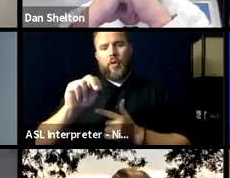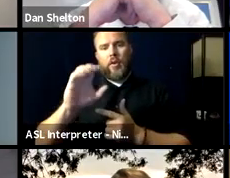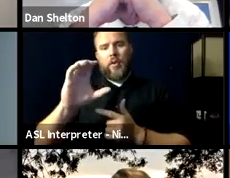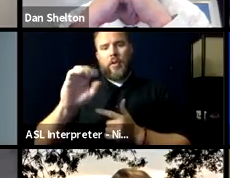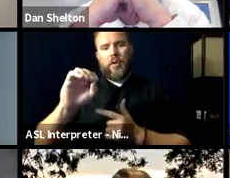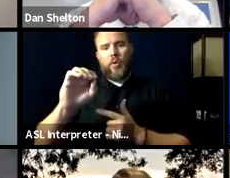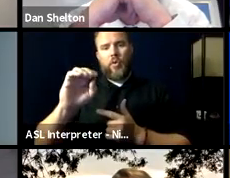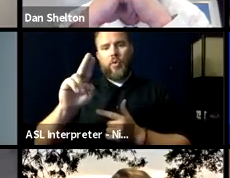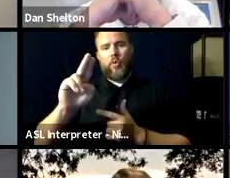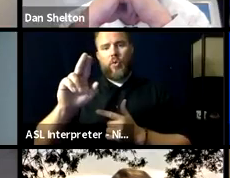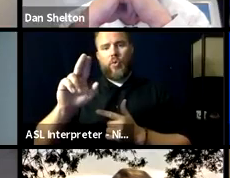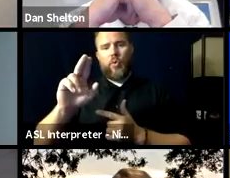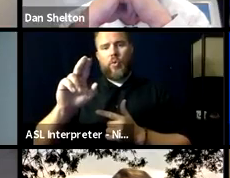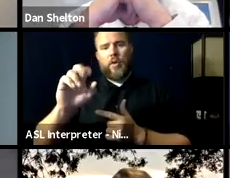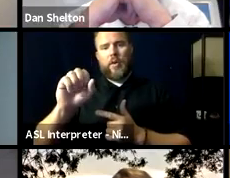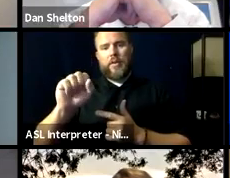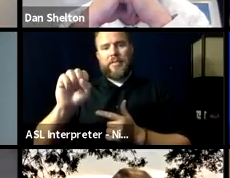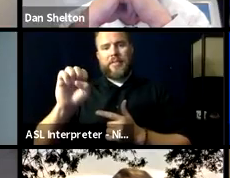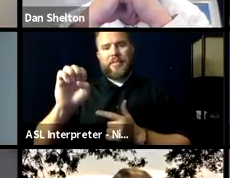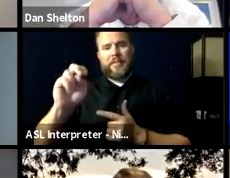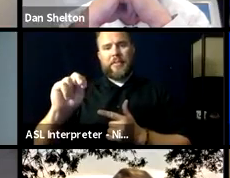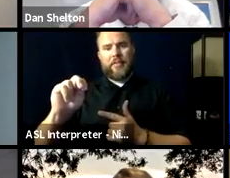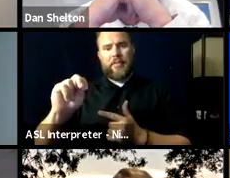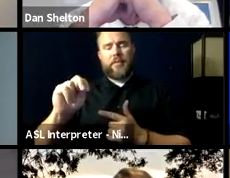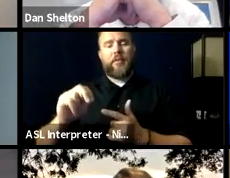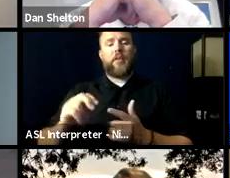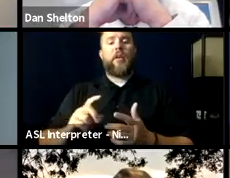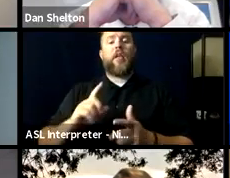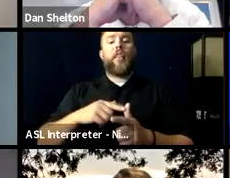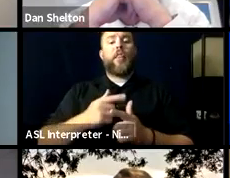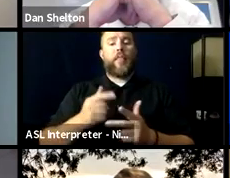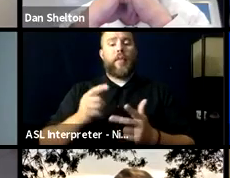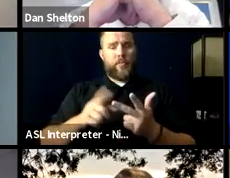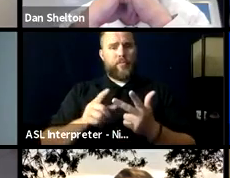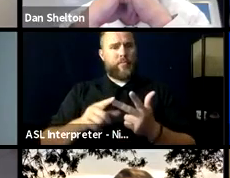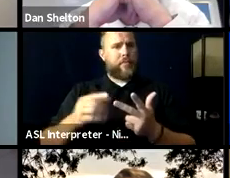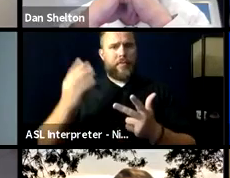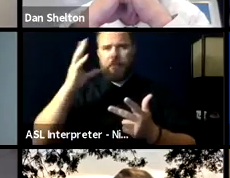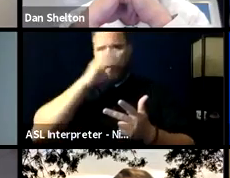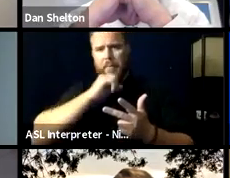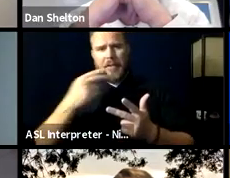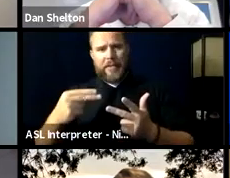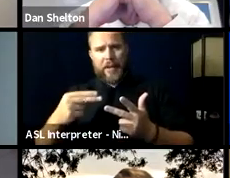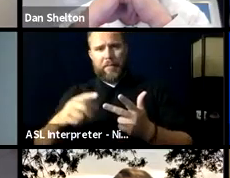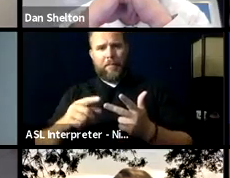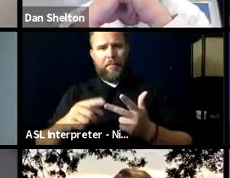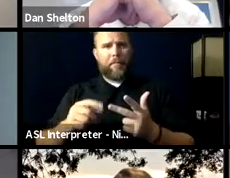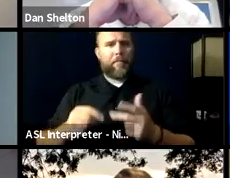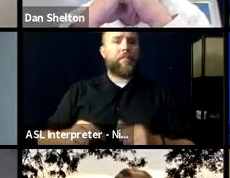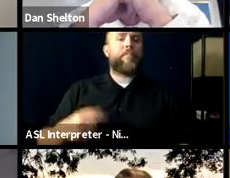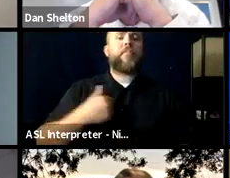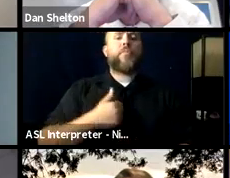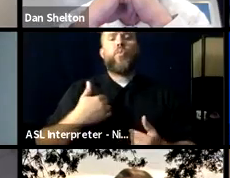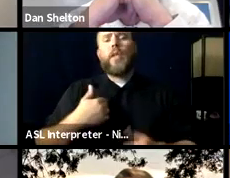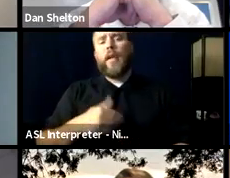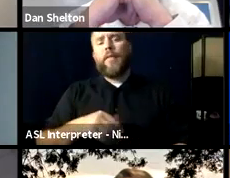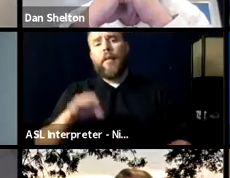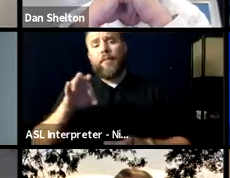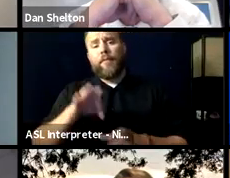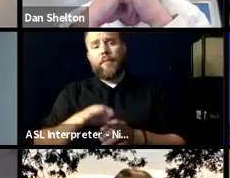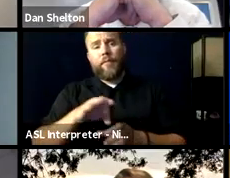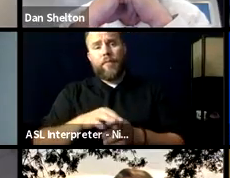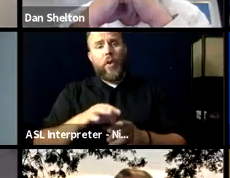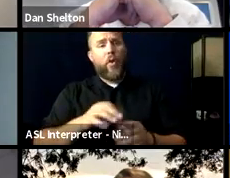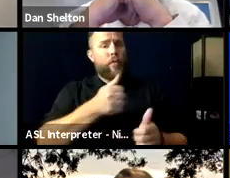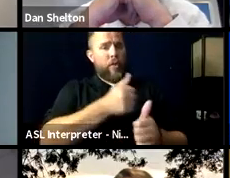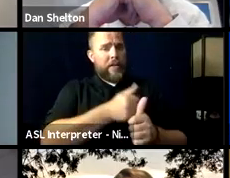were present for that. What we would have to do this evening is take a vote on which is each board member's top candidate